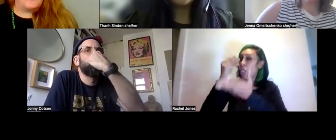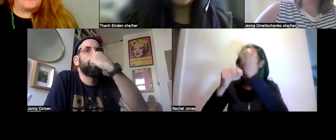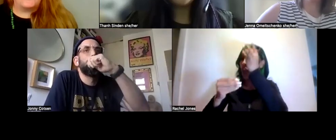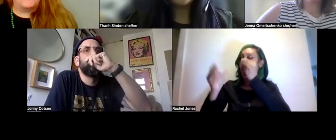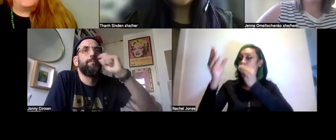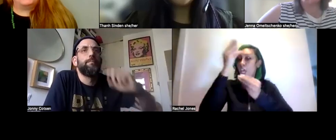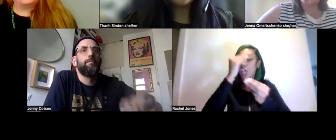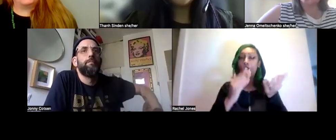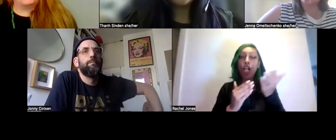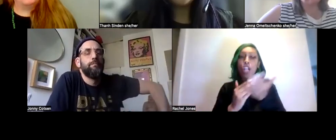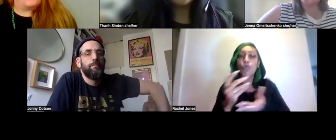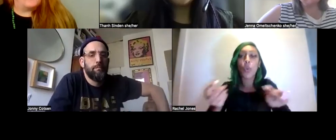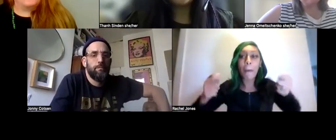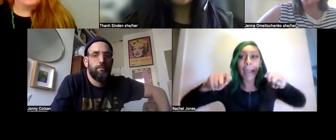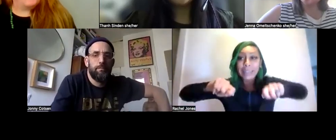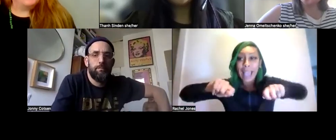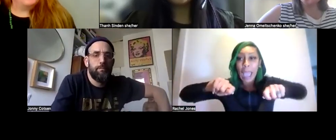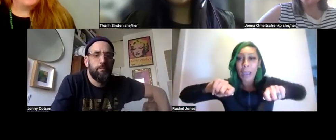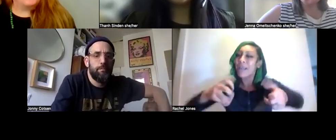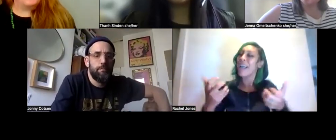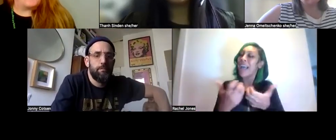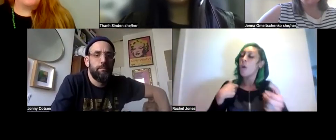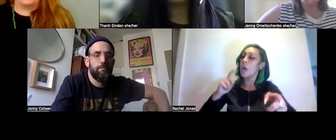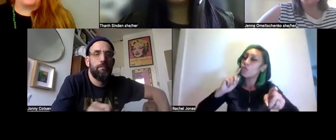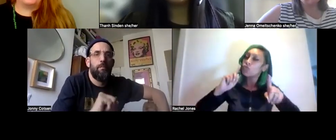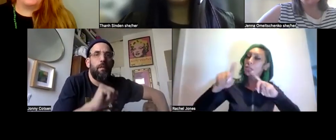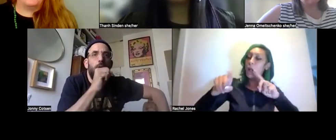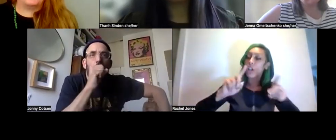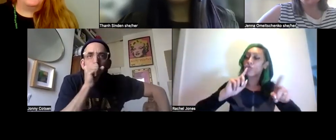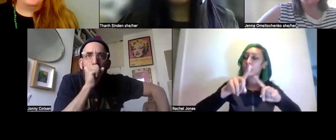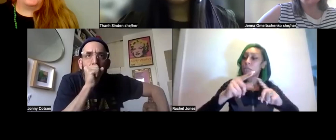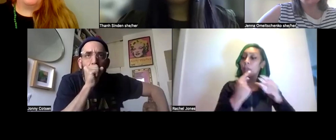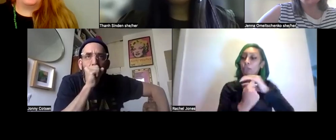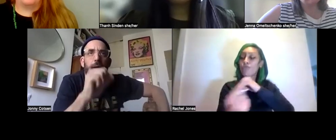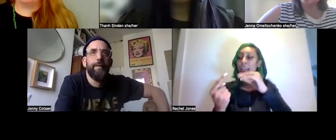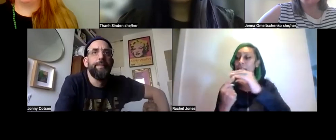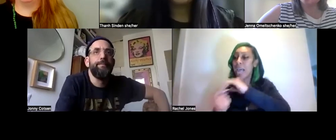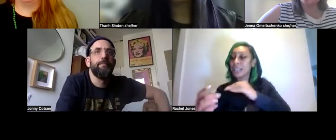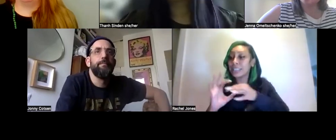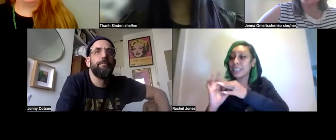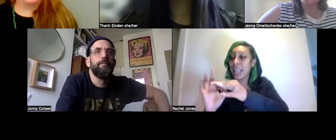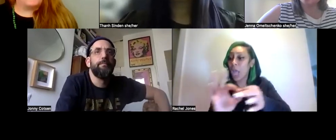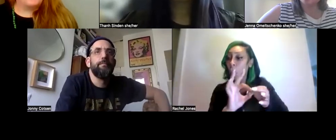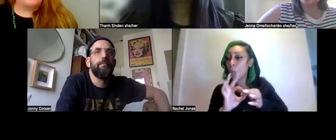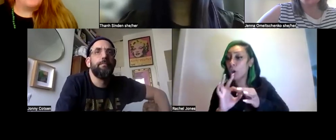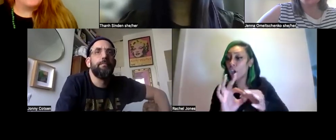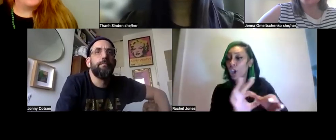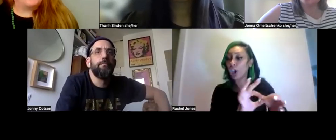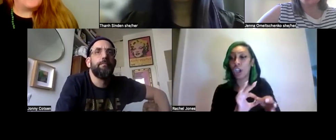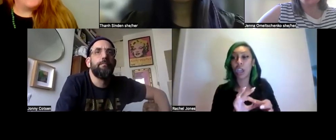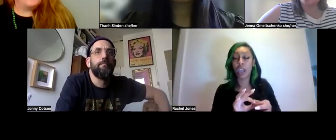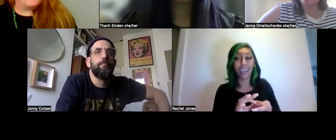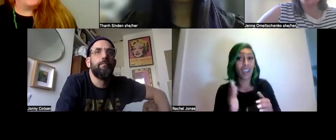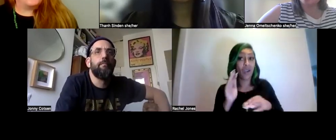pandemic period, just in terms of how we respond to all our freelance network. We have sort of over